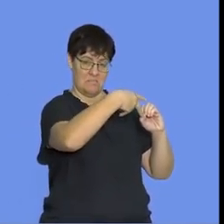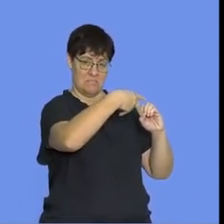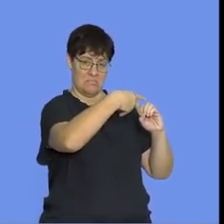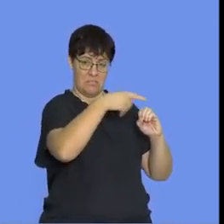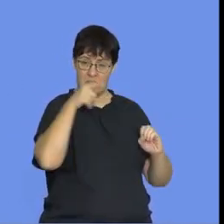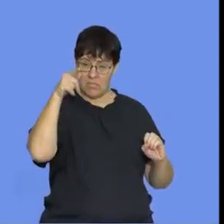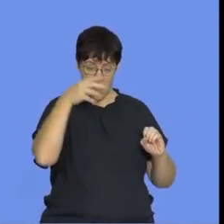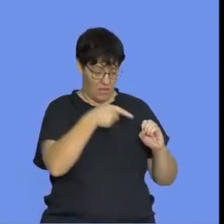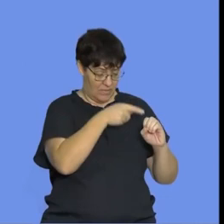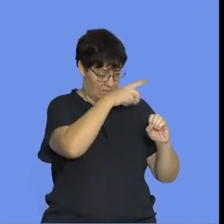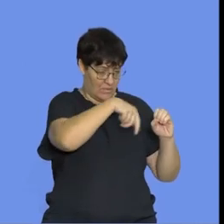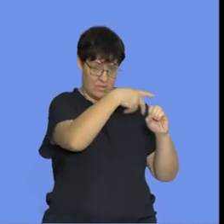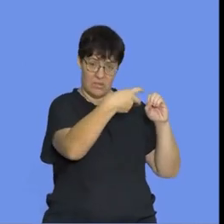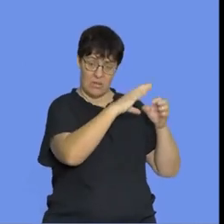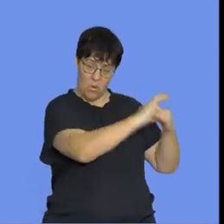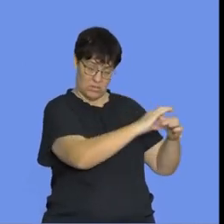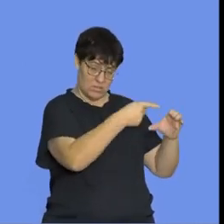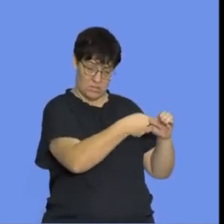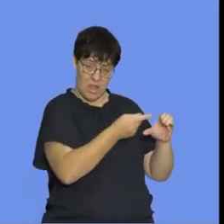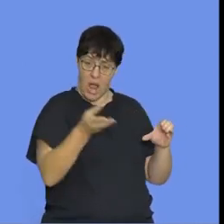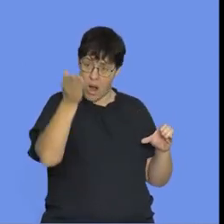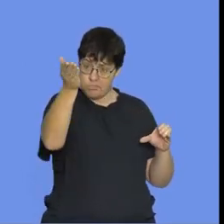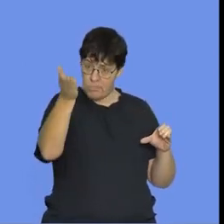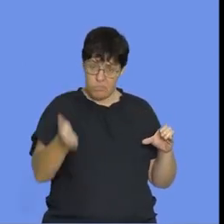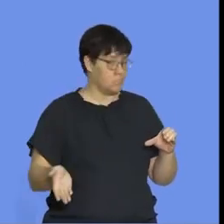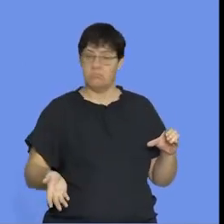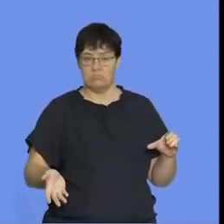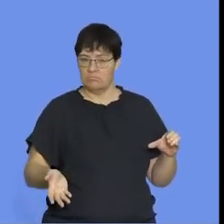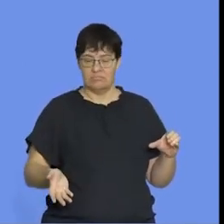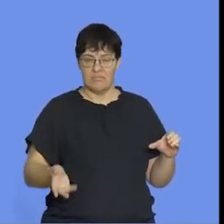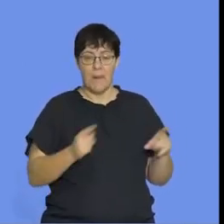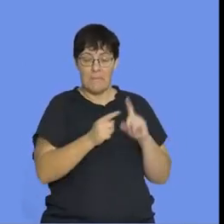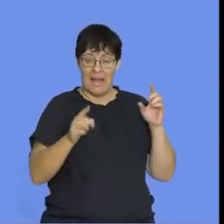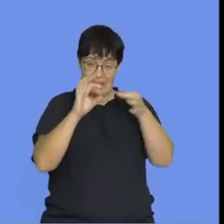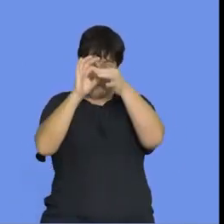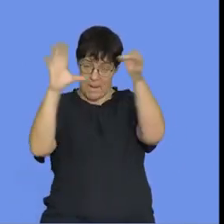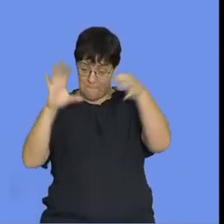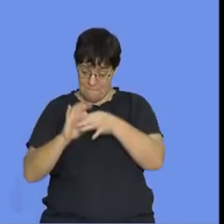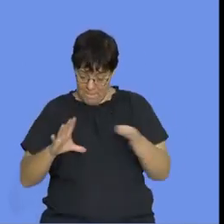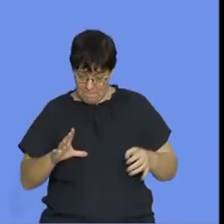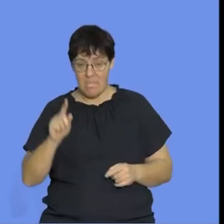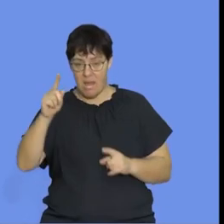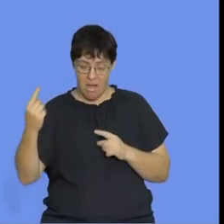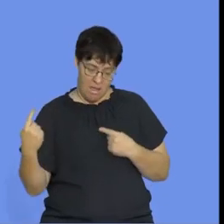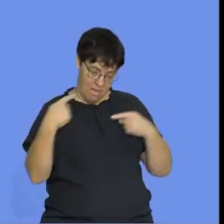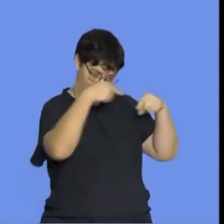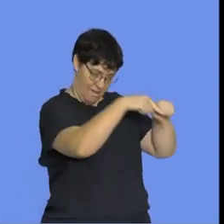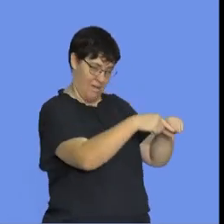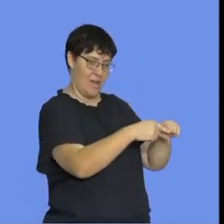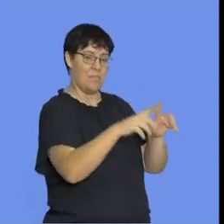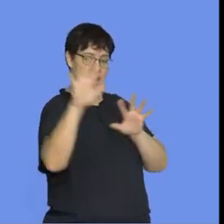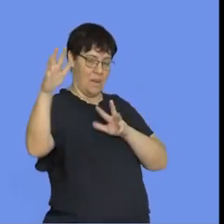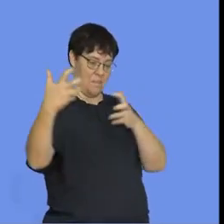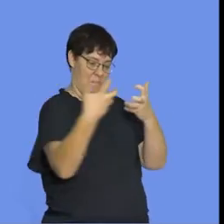reactants, but because of, the breaking down of the existing bonds in the reactions, we are able to form these new bonds